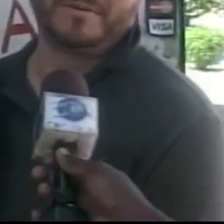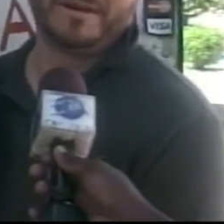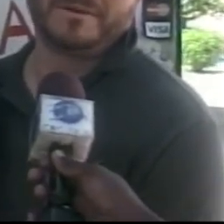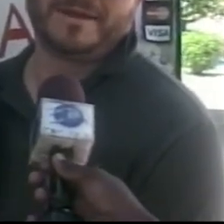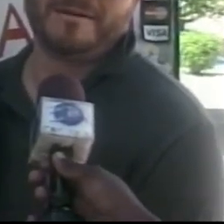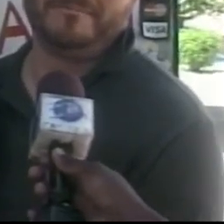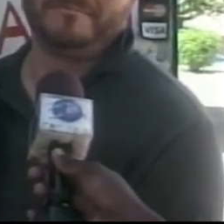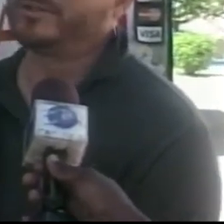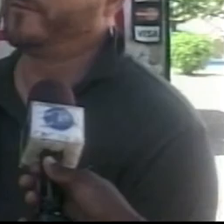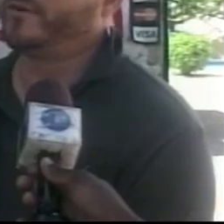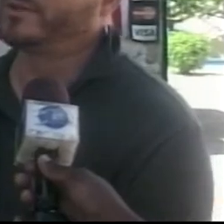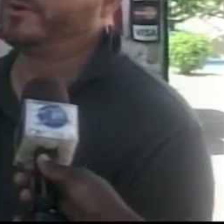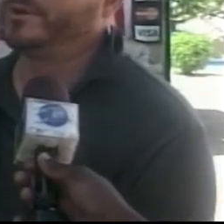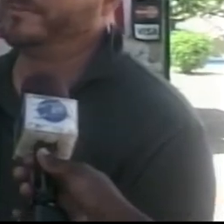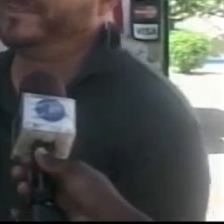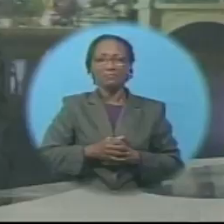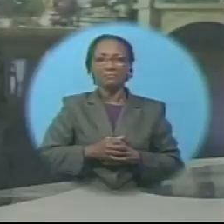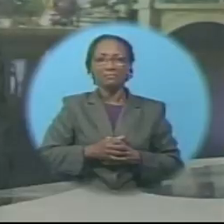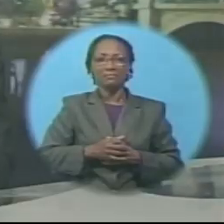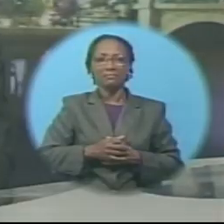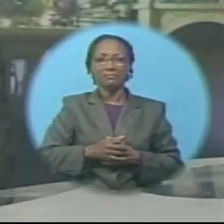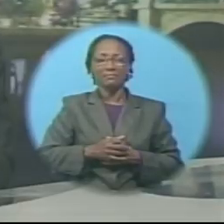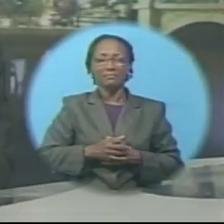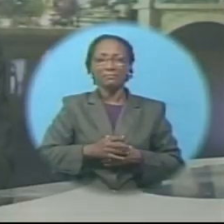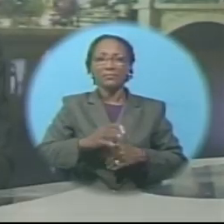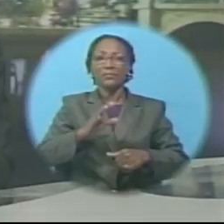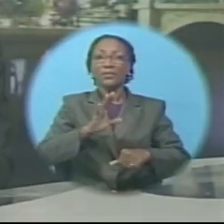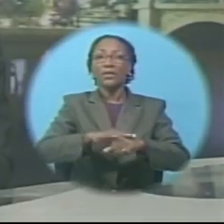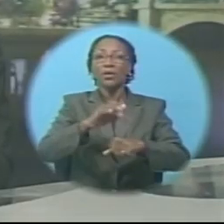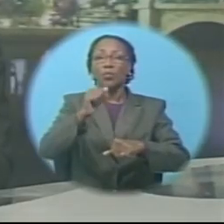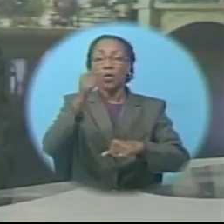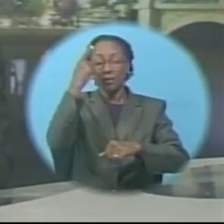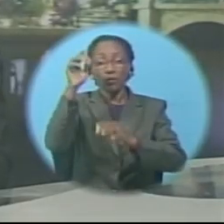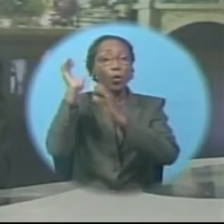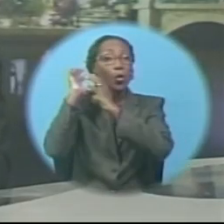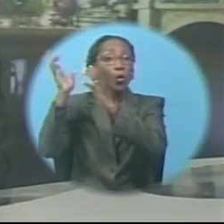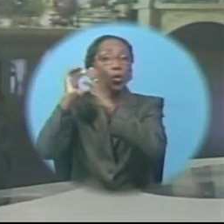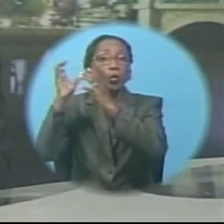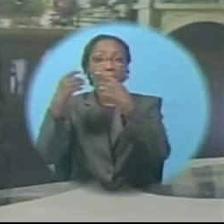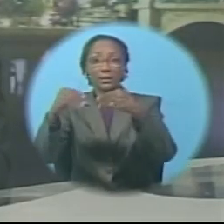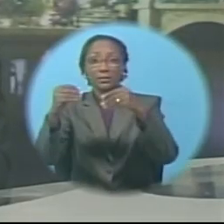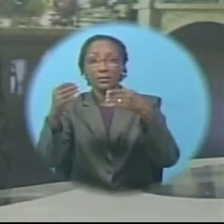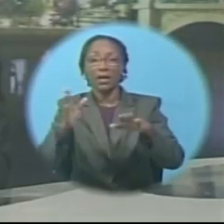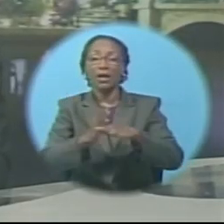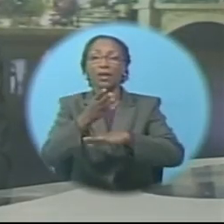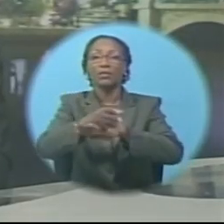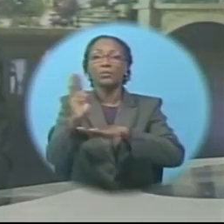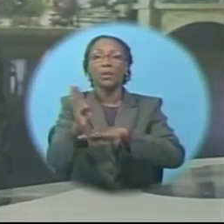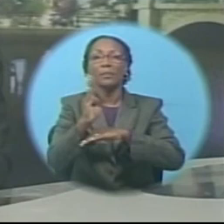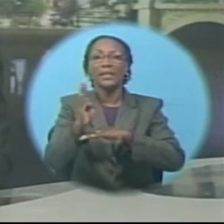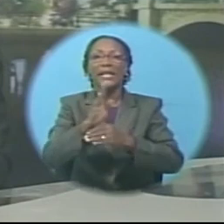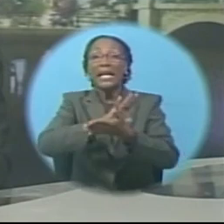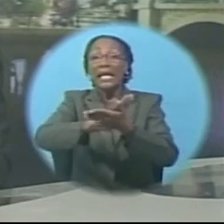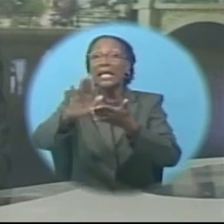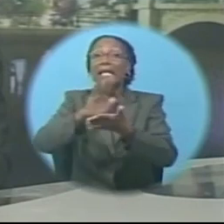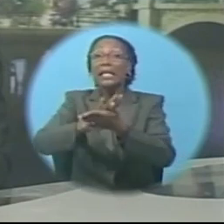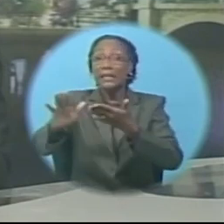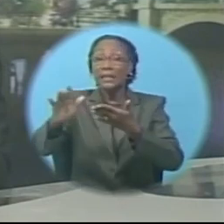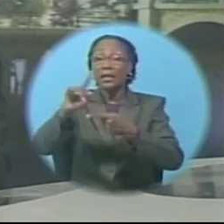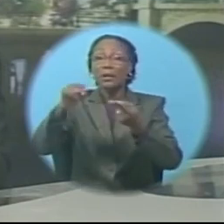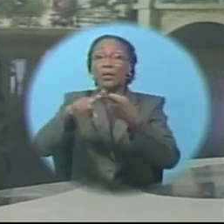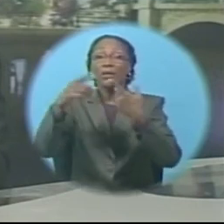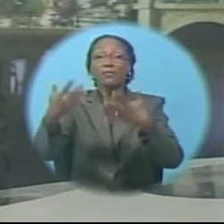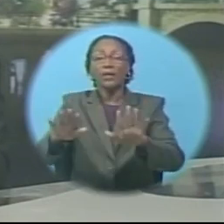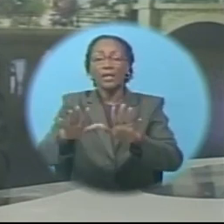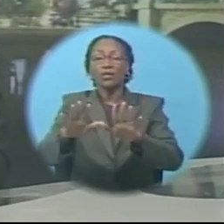formed an opinion, yeah, but so far so good. Well, there's a warning for coconut vendors across Barbados. Clean up after yourselves